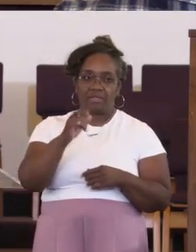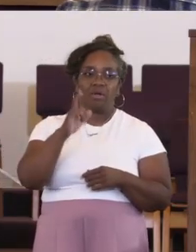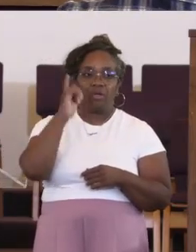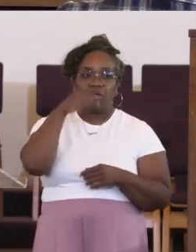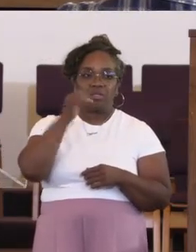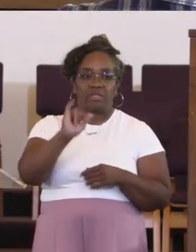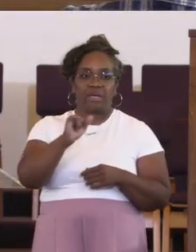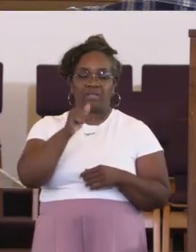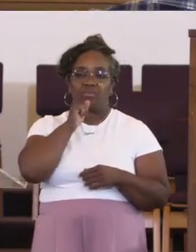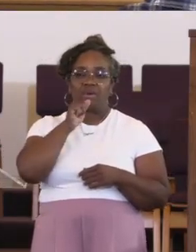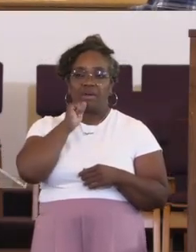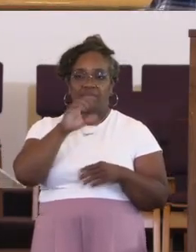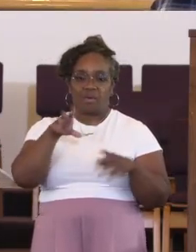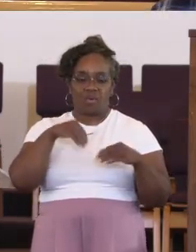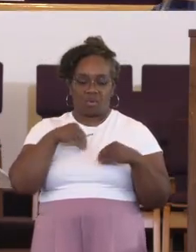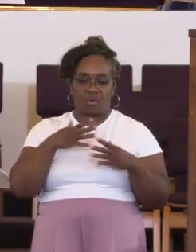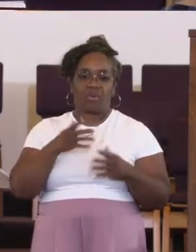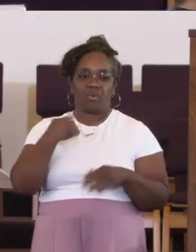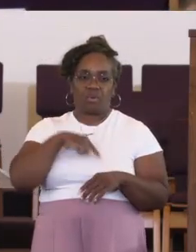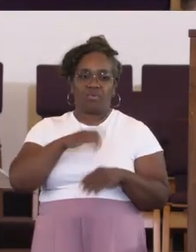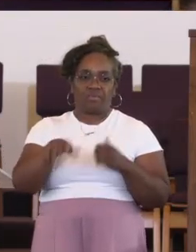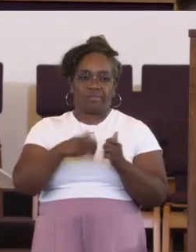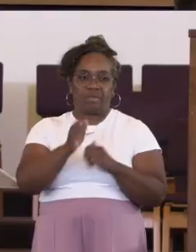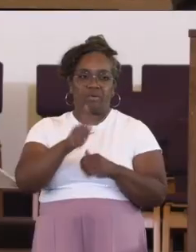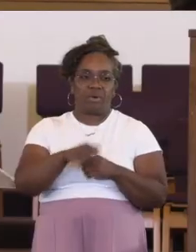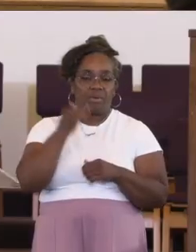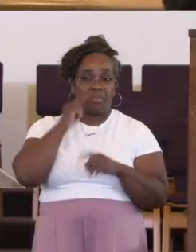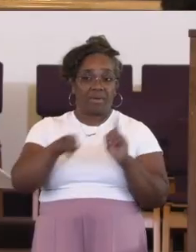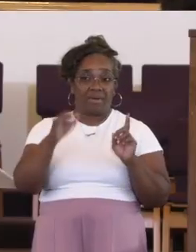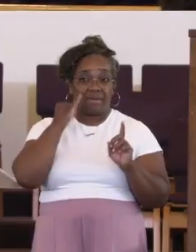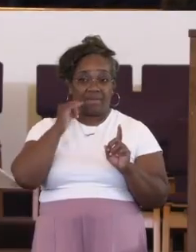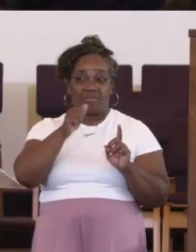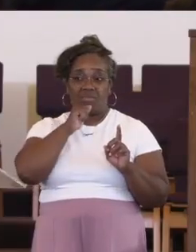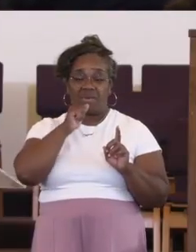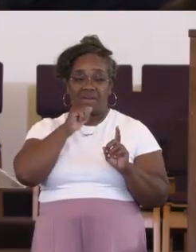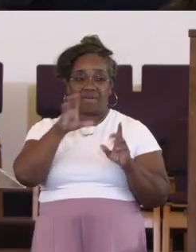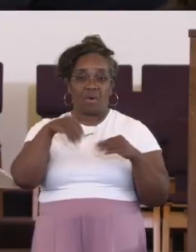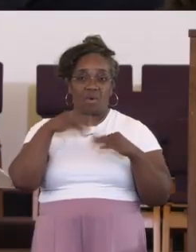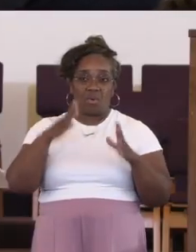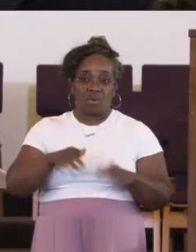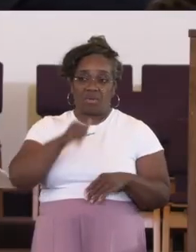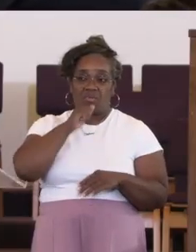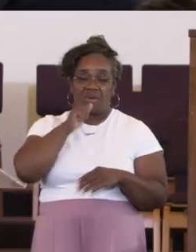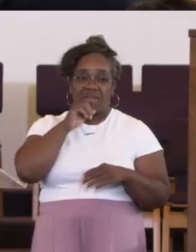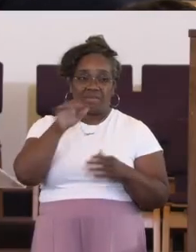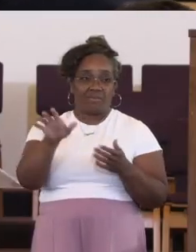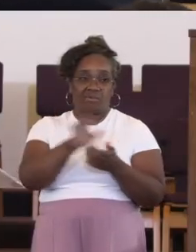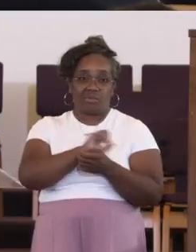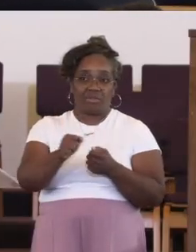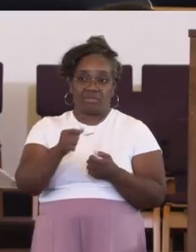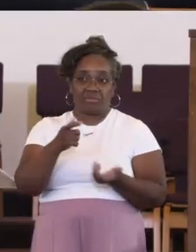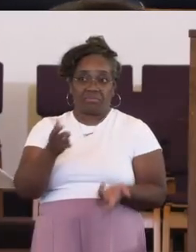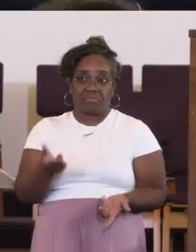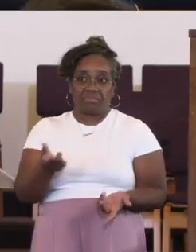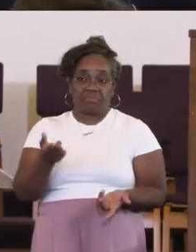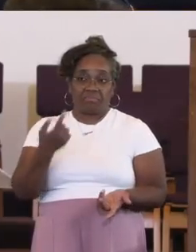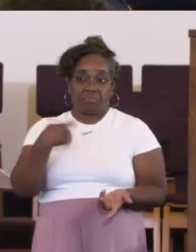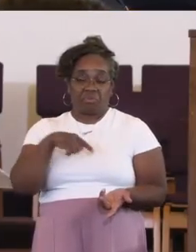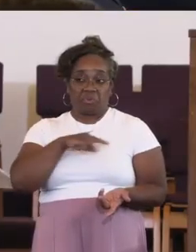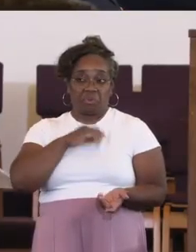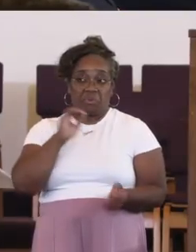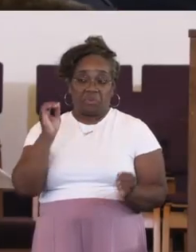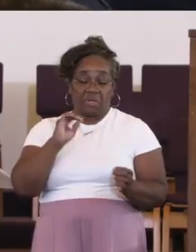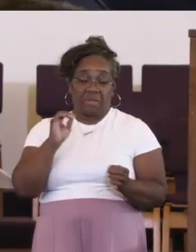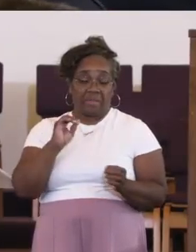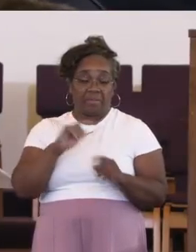We'll follow up to be sure. But if it's in private ownership and a private demolition, there isn't anything that we can do other than to